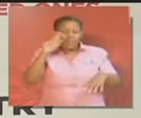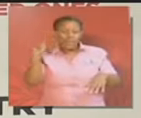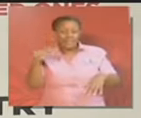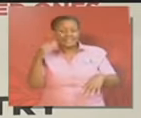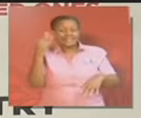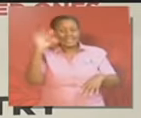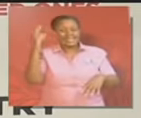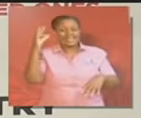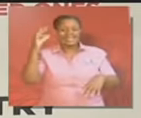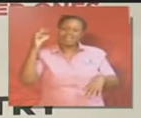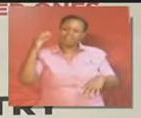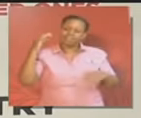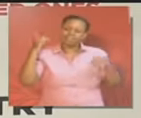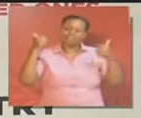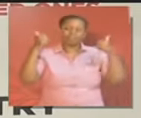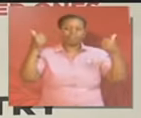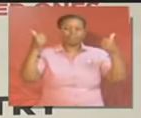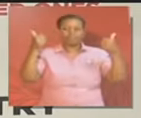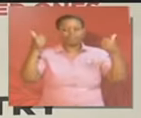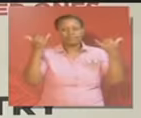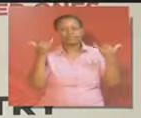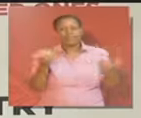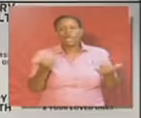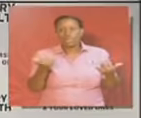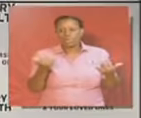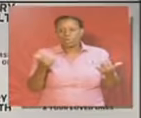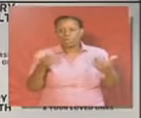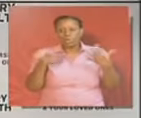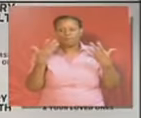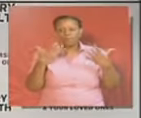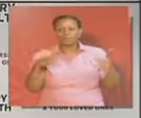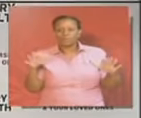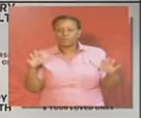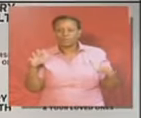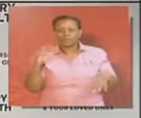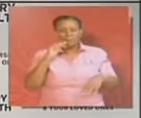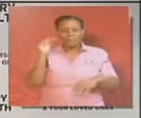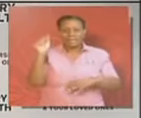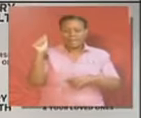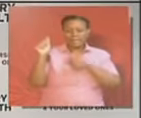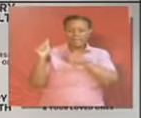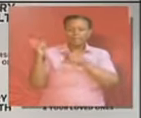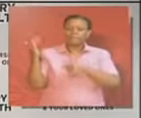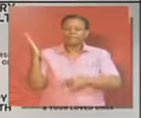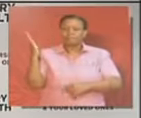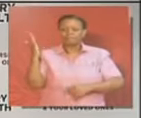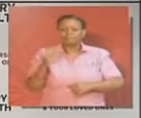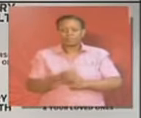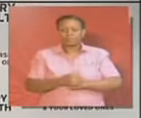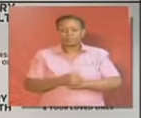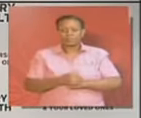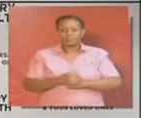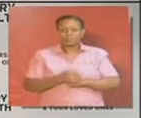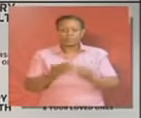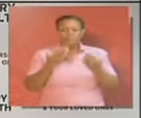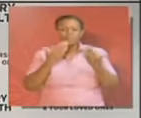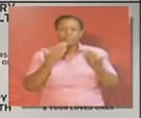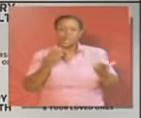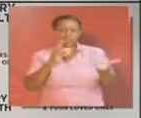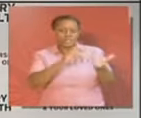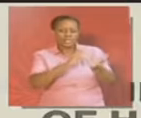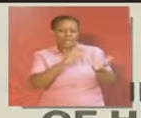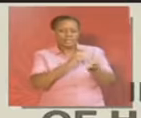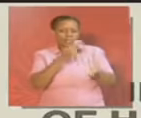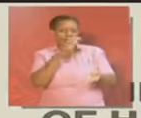figure. With that, I'll turn you back over to Ms. Alcantara. Thank you very much, Dr. Hines. And we go now to the